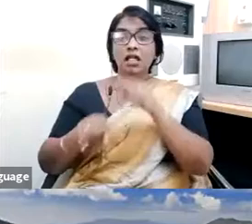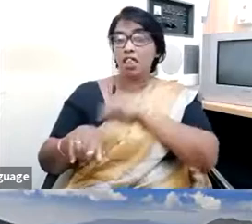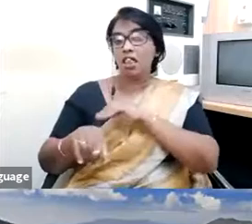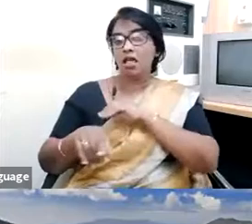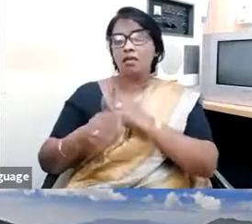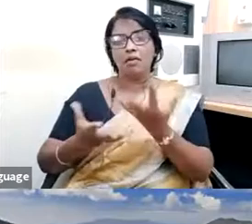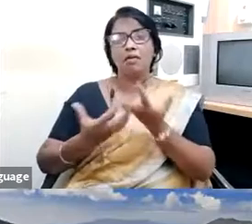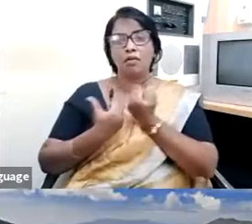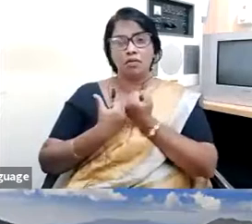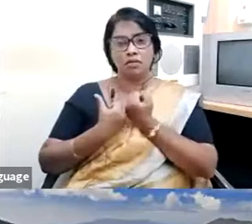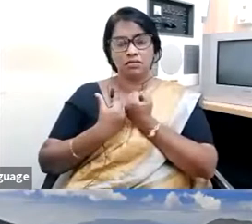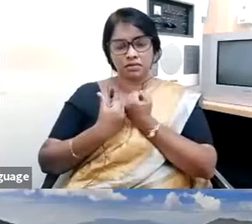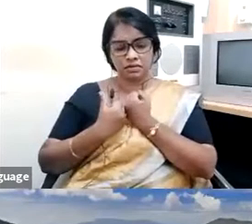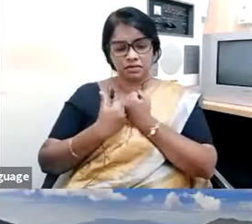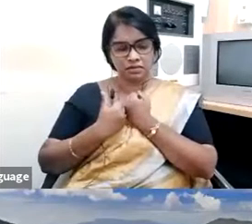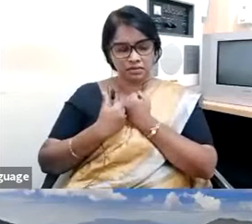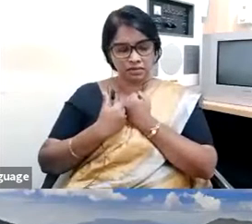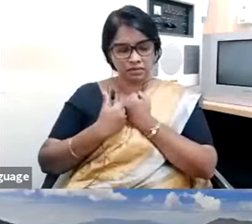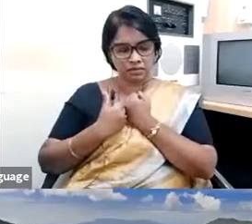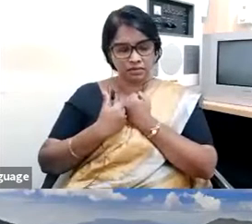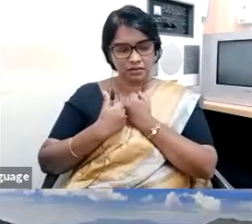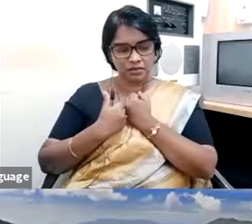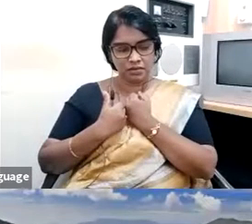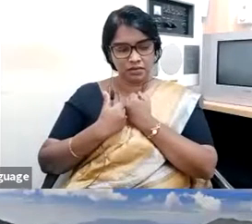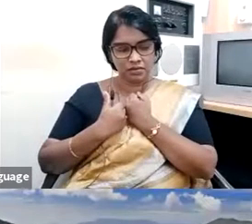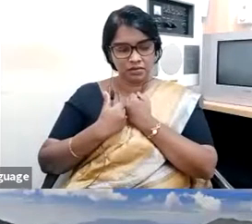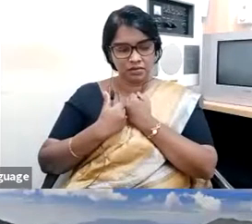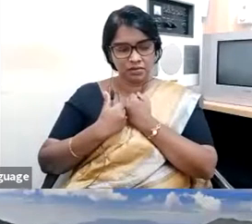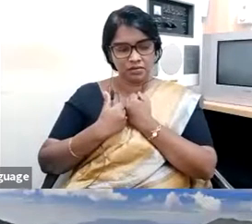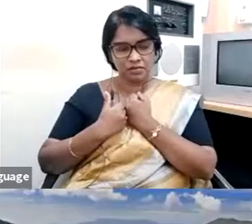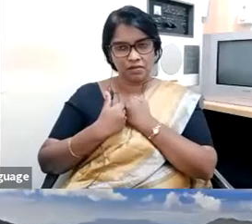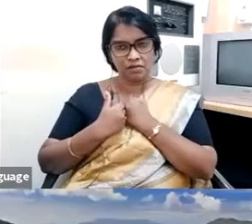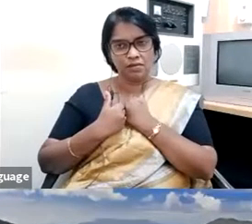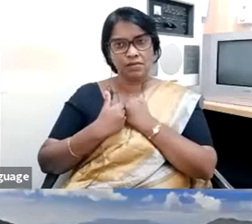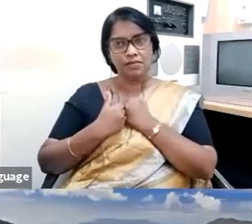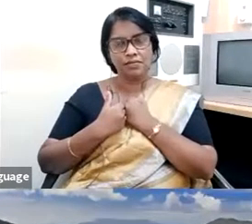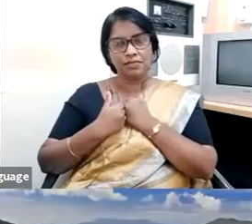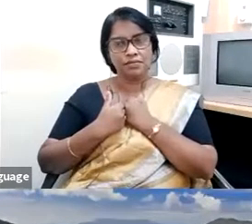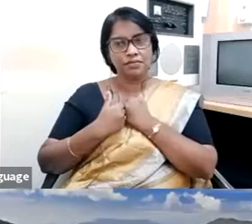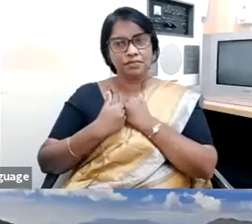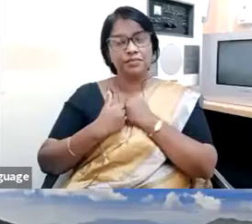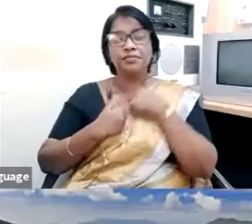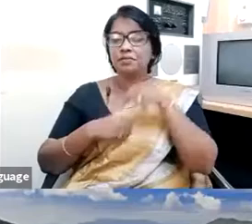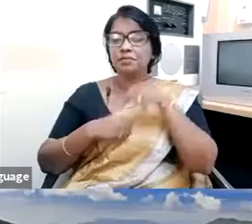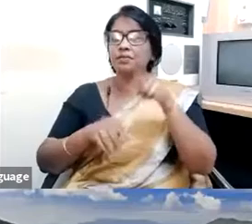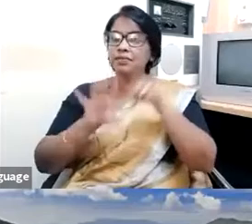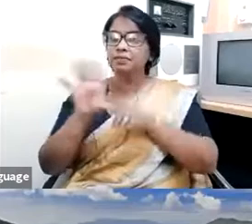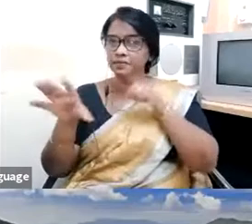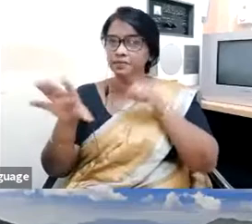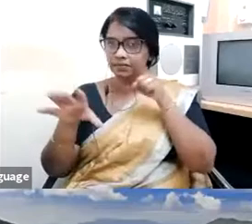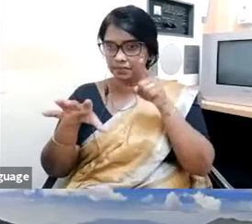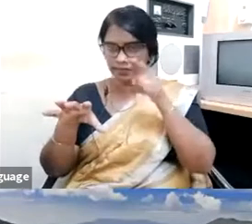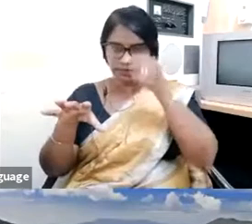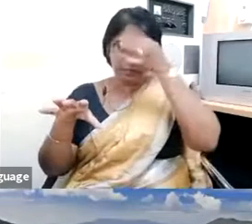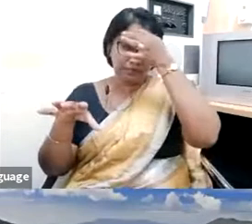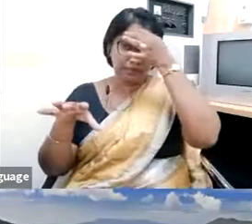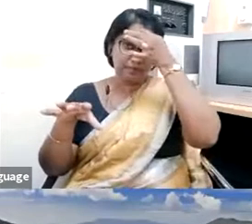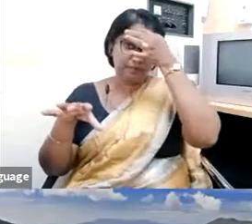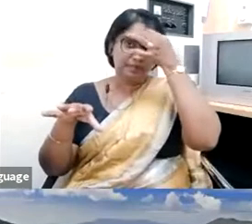If I'm to inform, for this year we have got about 76 million profit on renewable